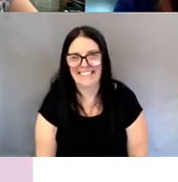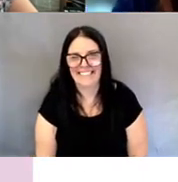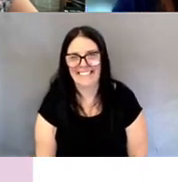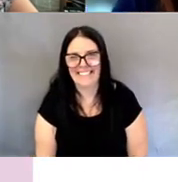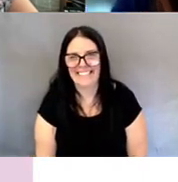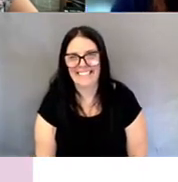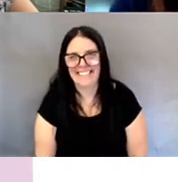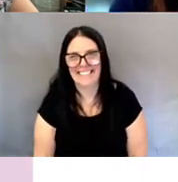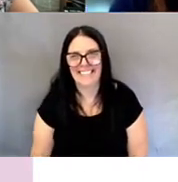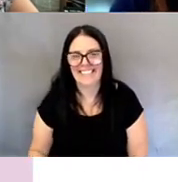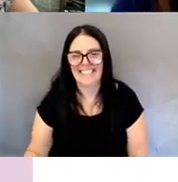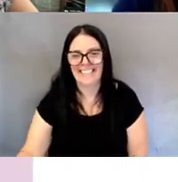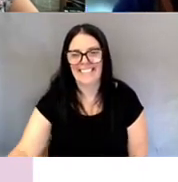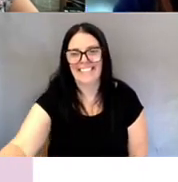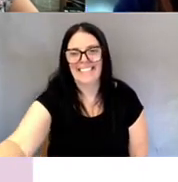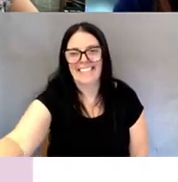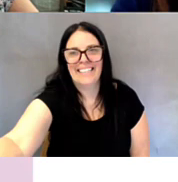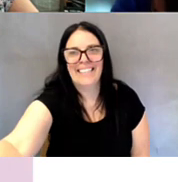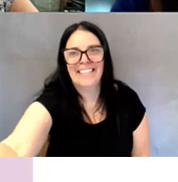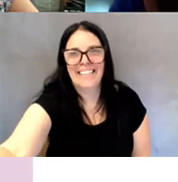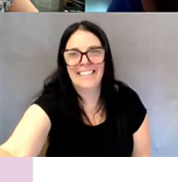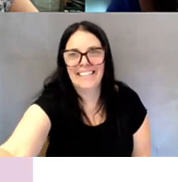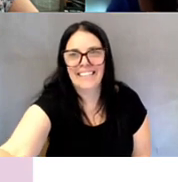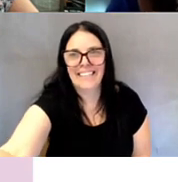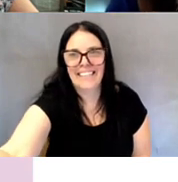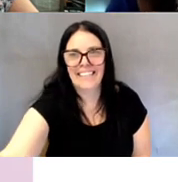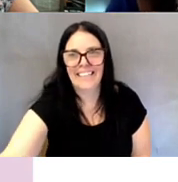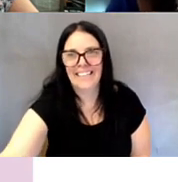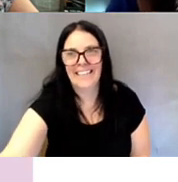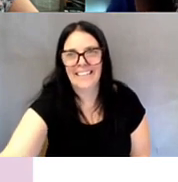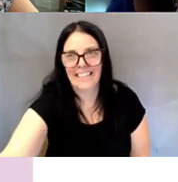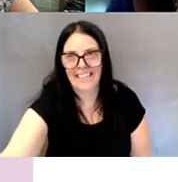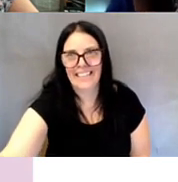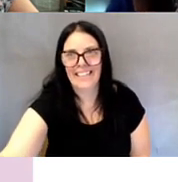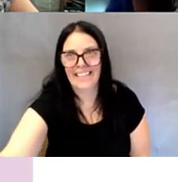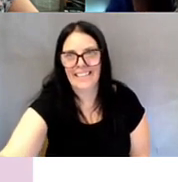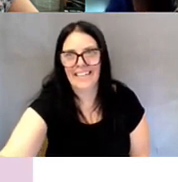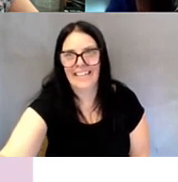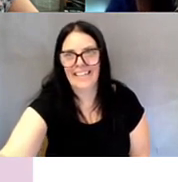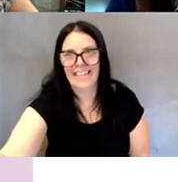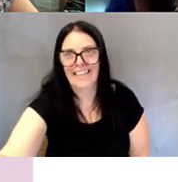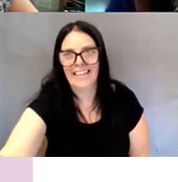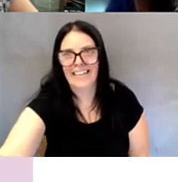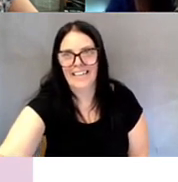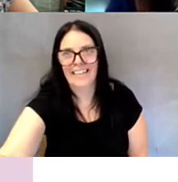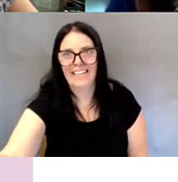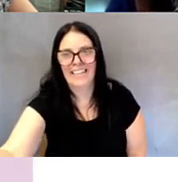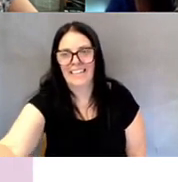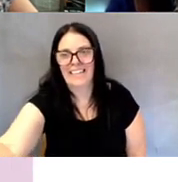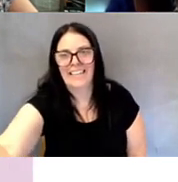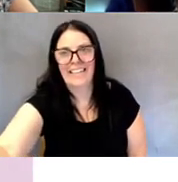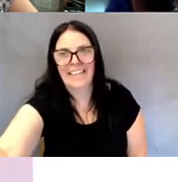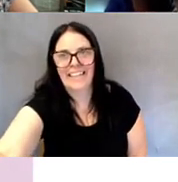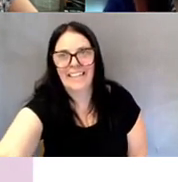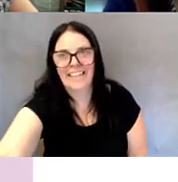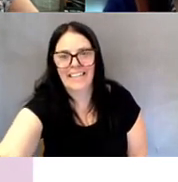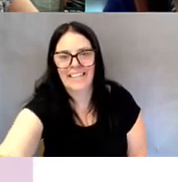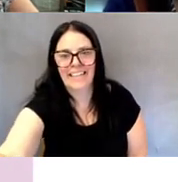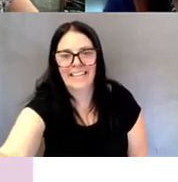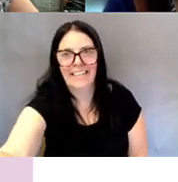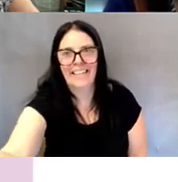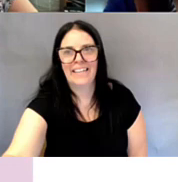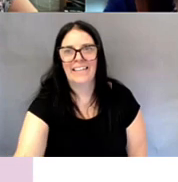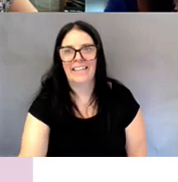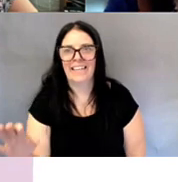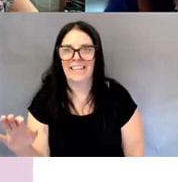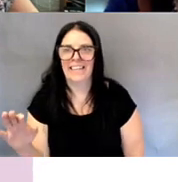Oh, it's coming down the, wow, it's Niagara Falls here. Wow. Let's